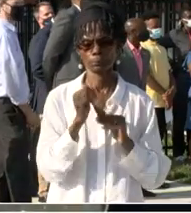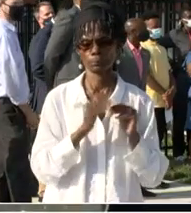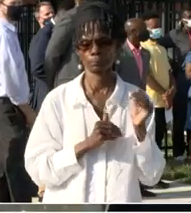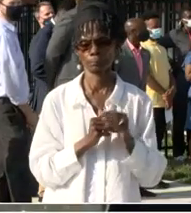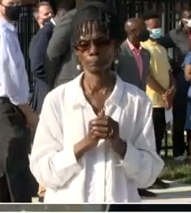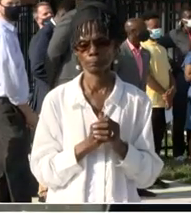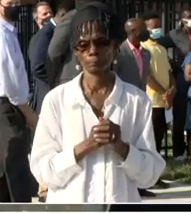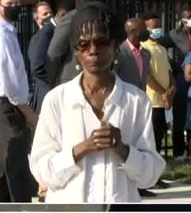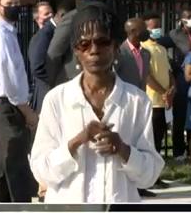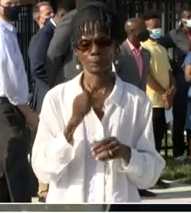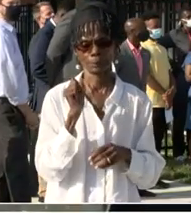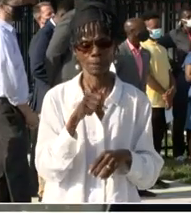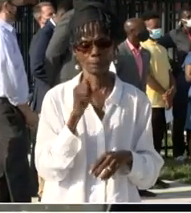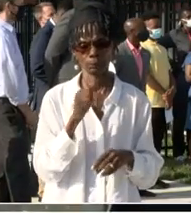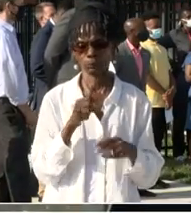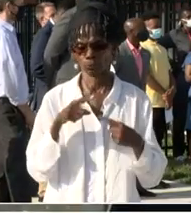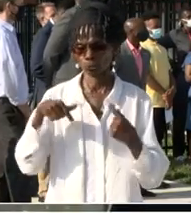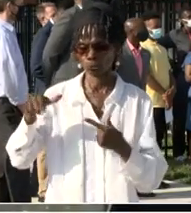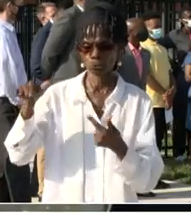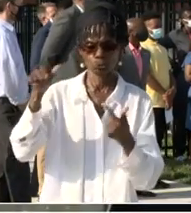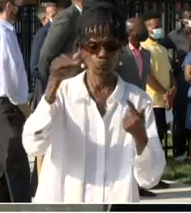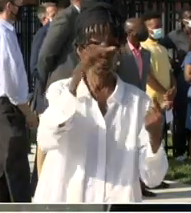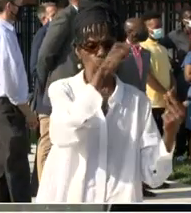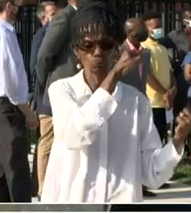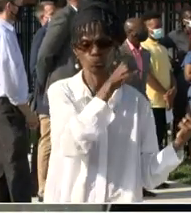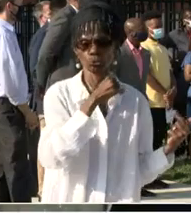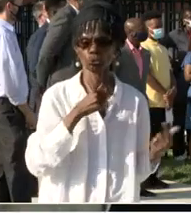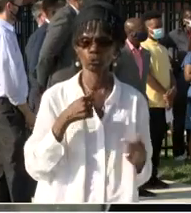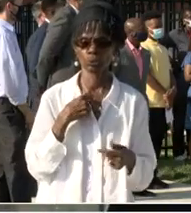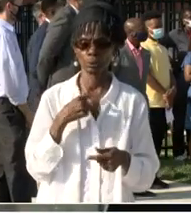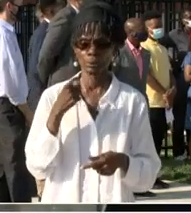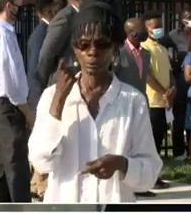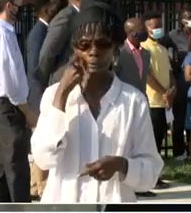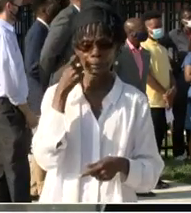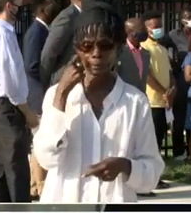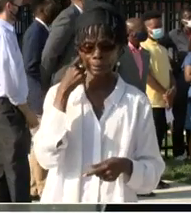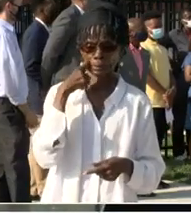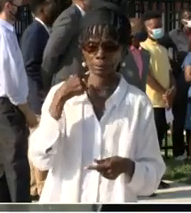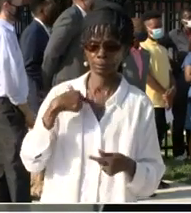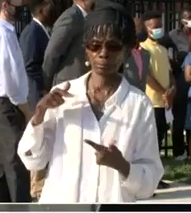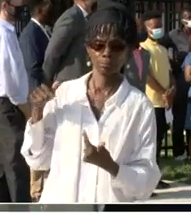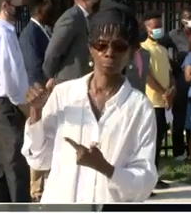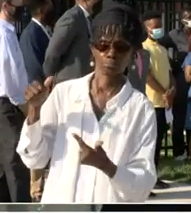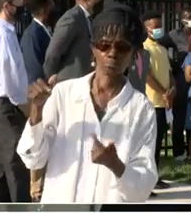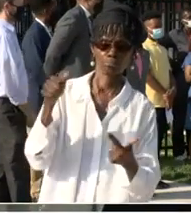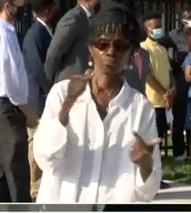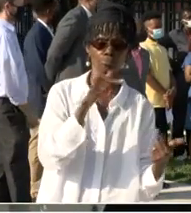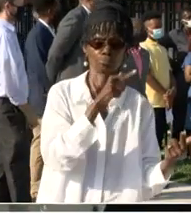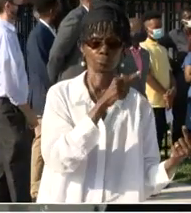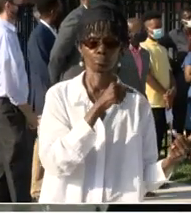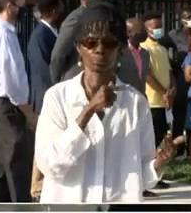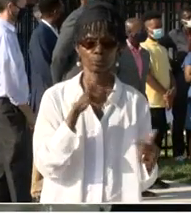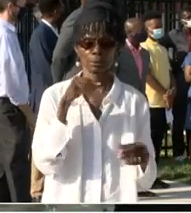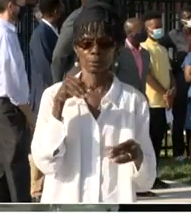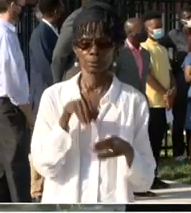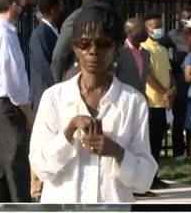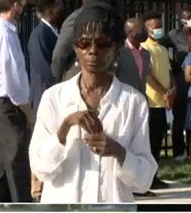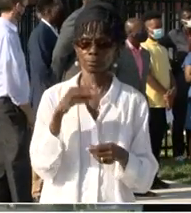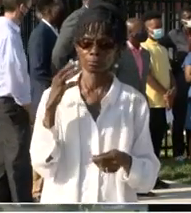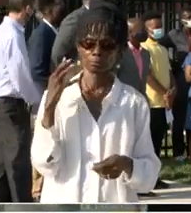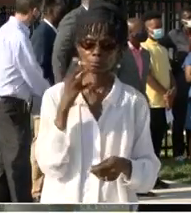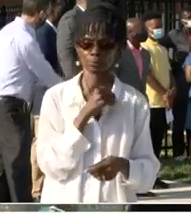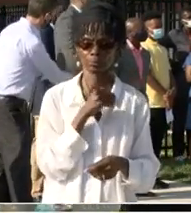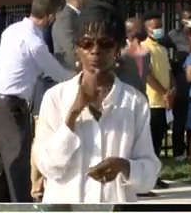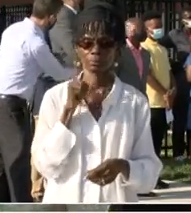the facility. I just had the opportunity to be in the beautiful broadcast studio